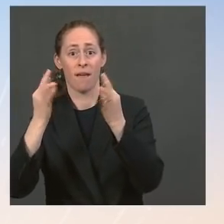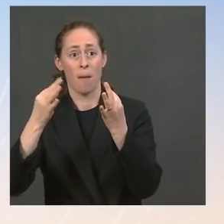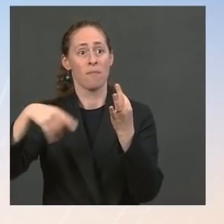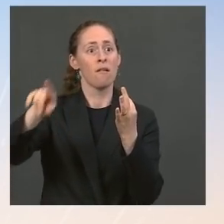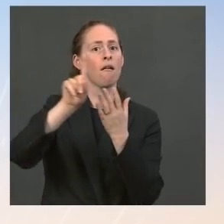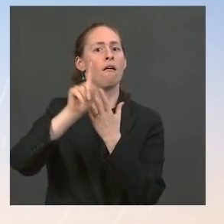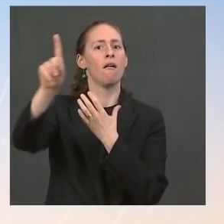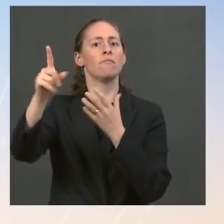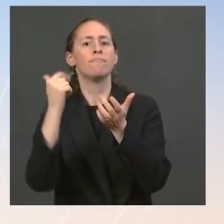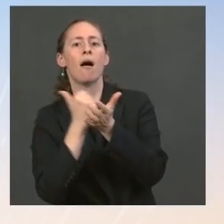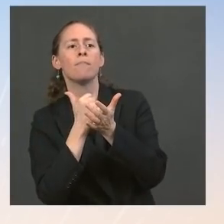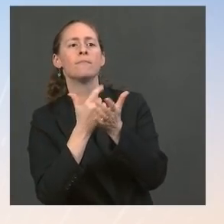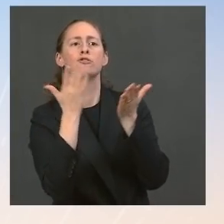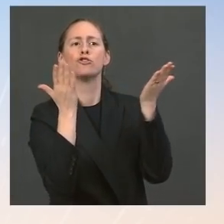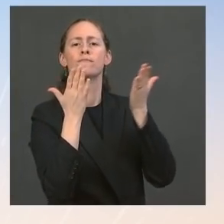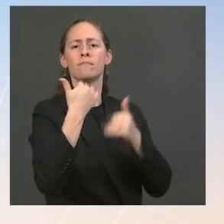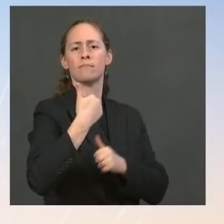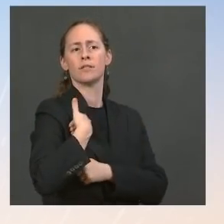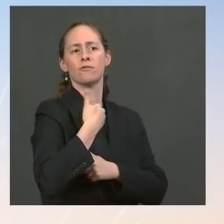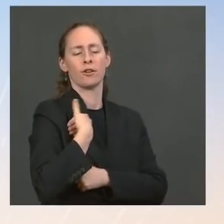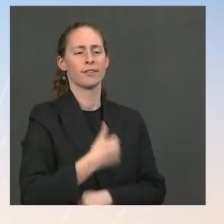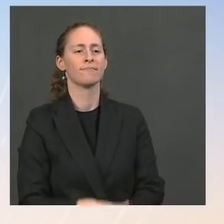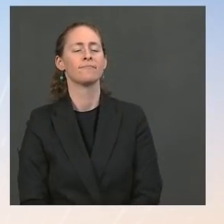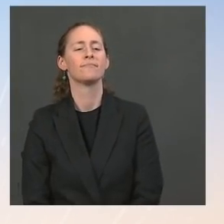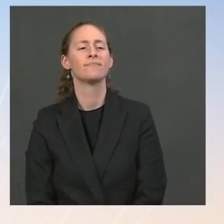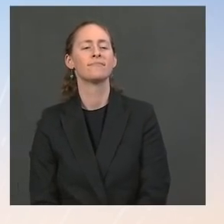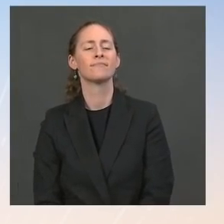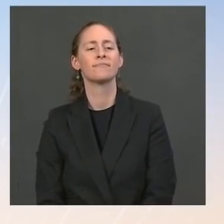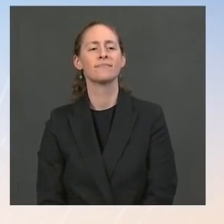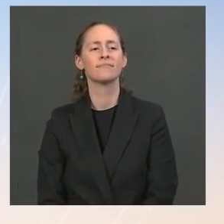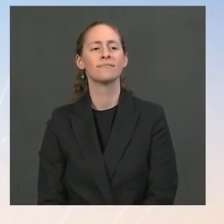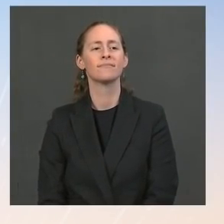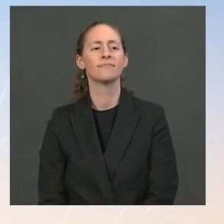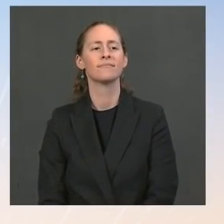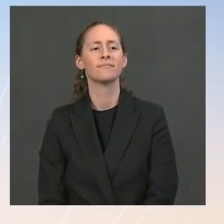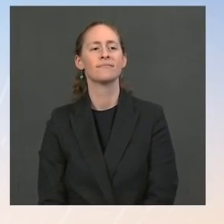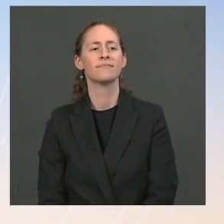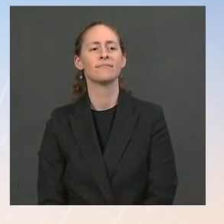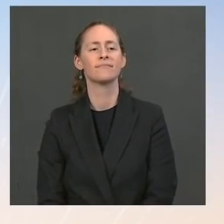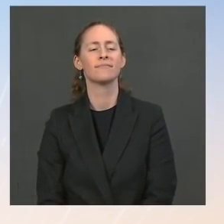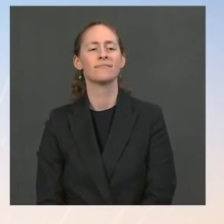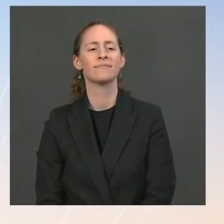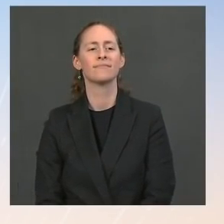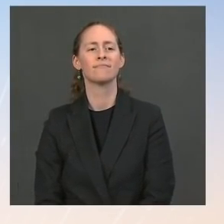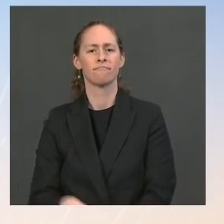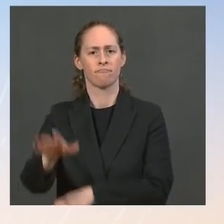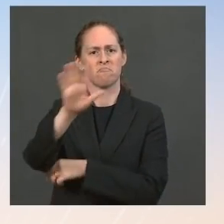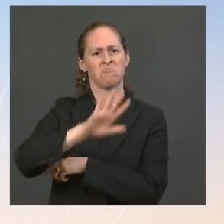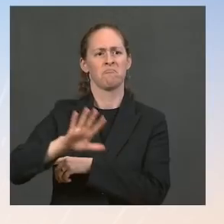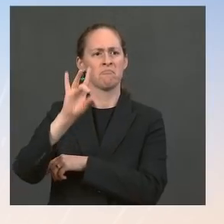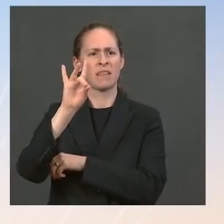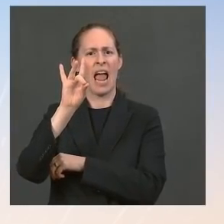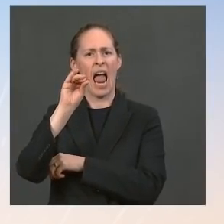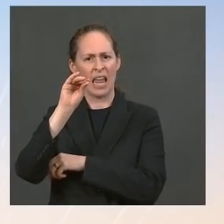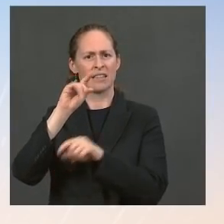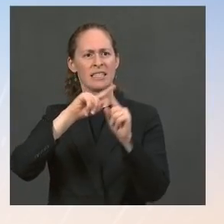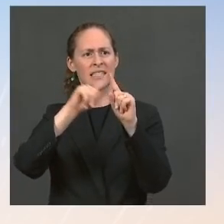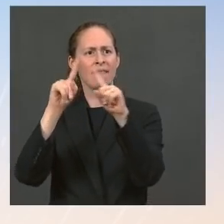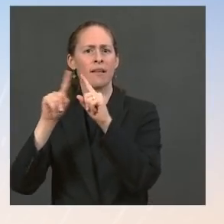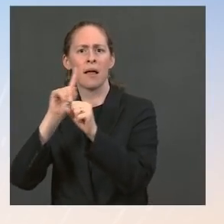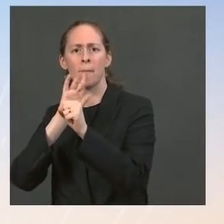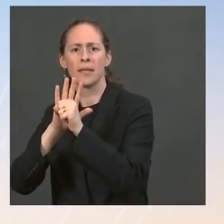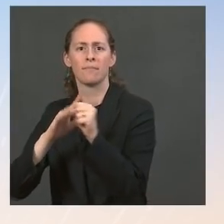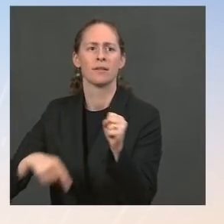and survivors. This report details more than 80 specific commitments and proposals from across the administration and is the product of the